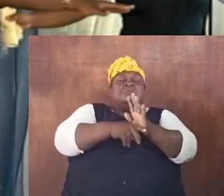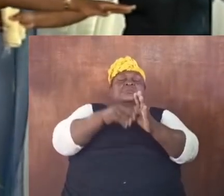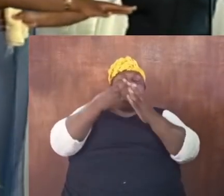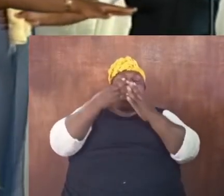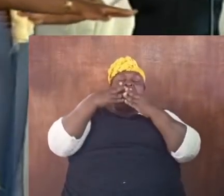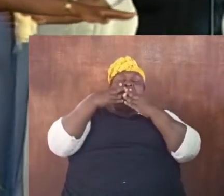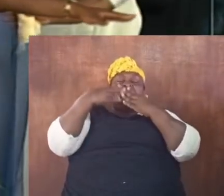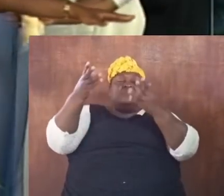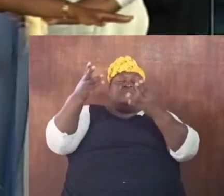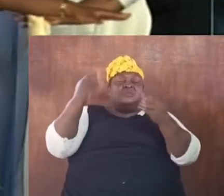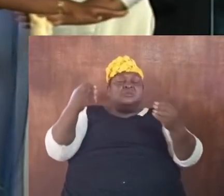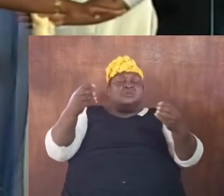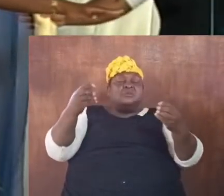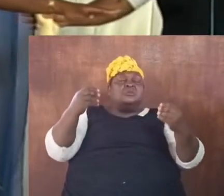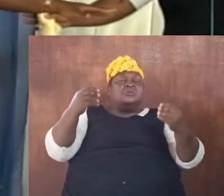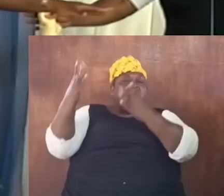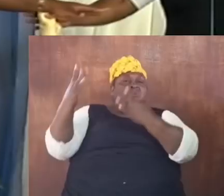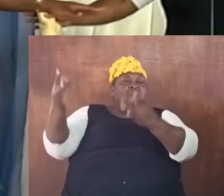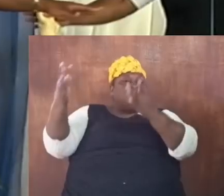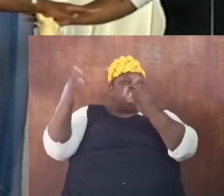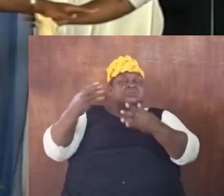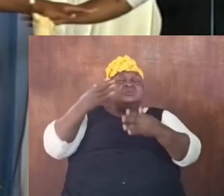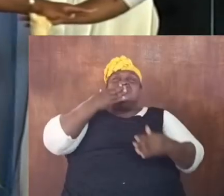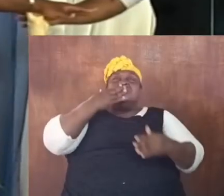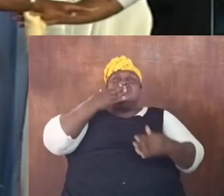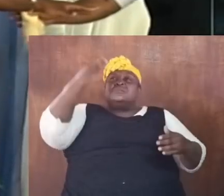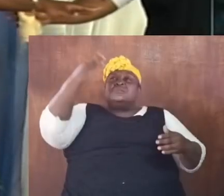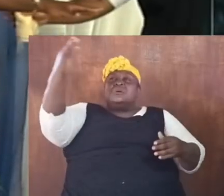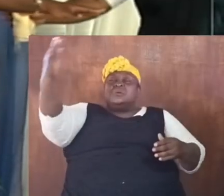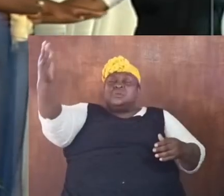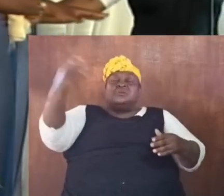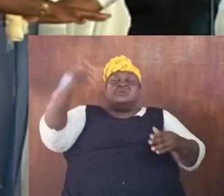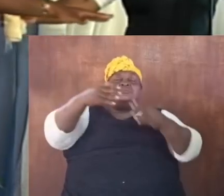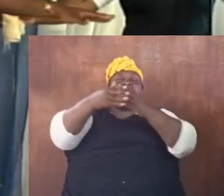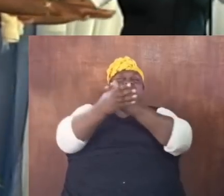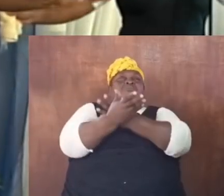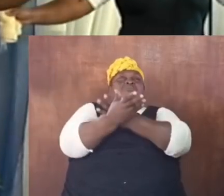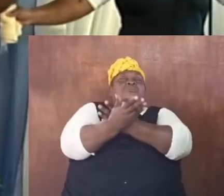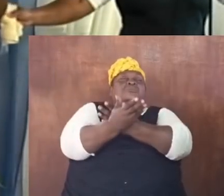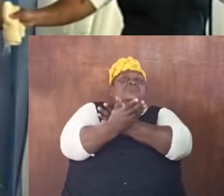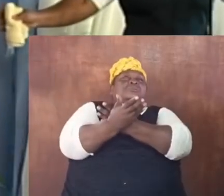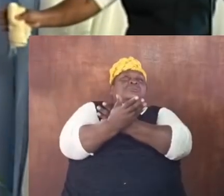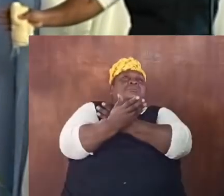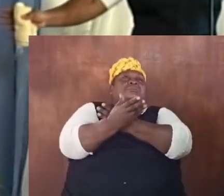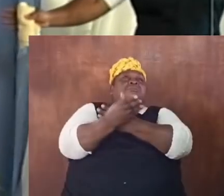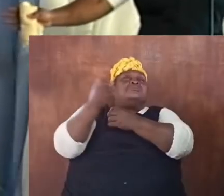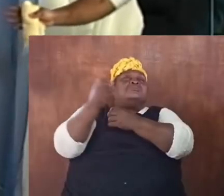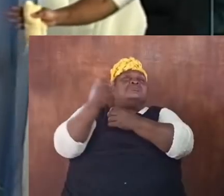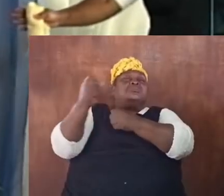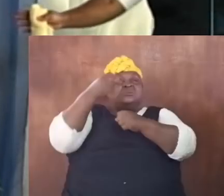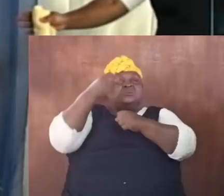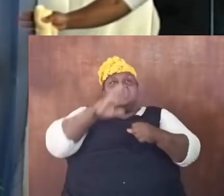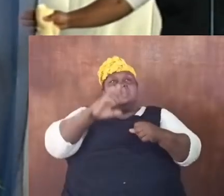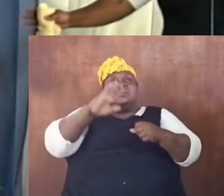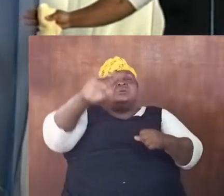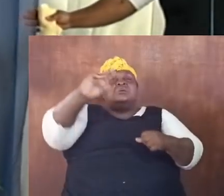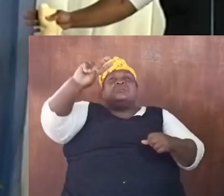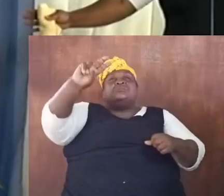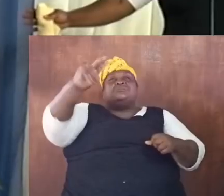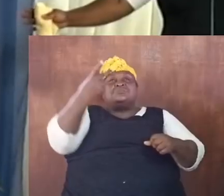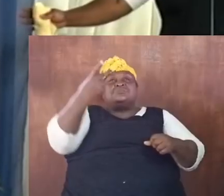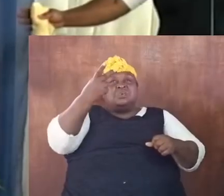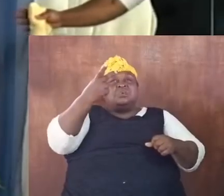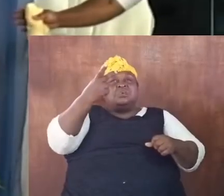tender mercy. God, we want to thank you this morning, God, that Mighty God, the second of